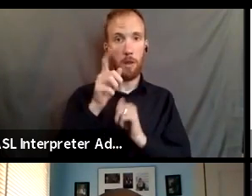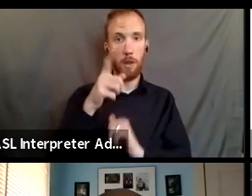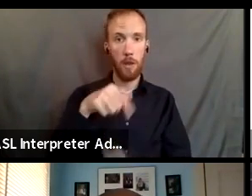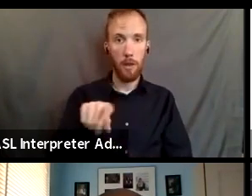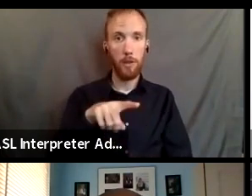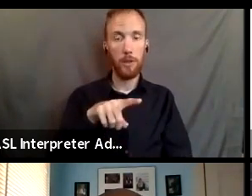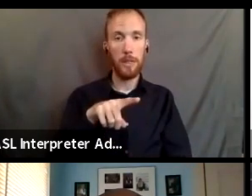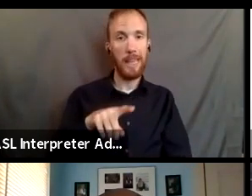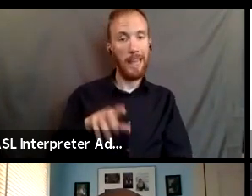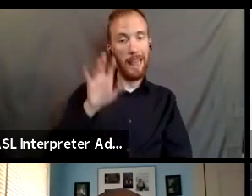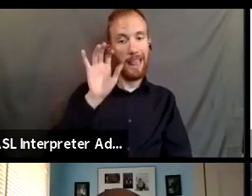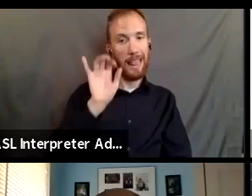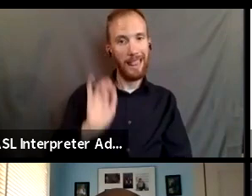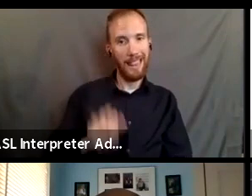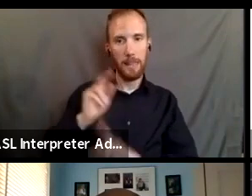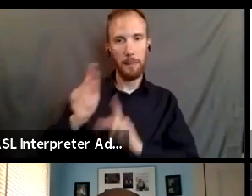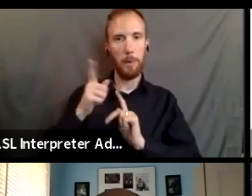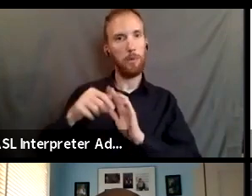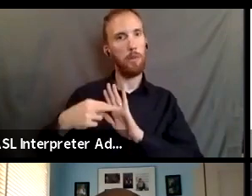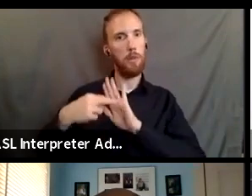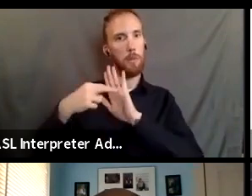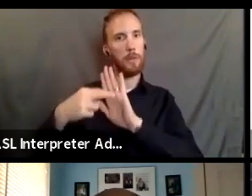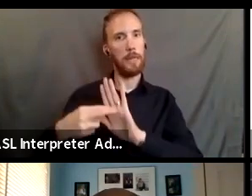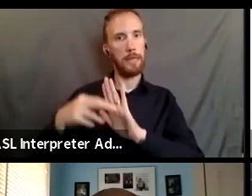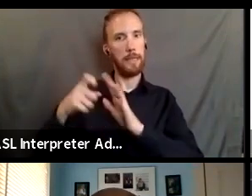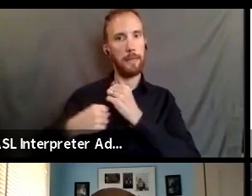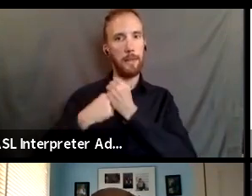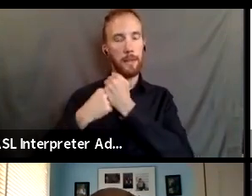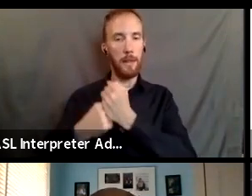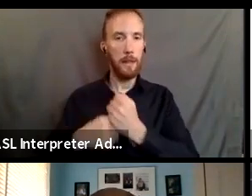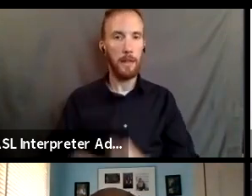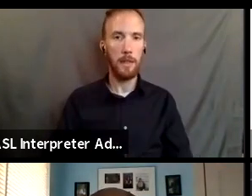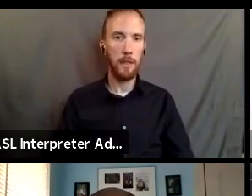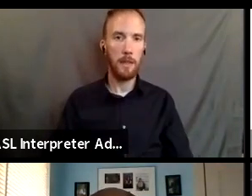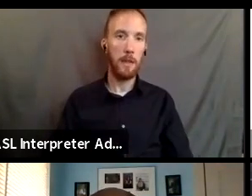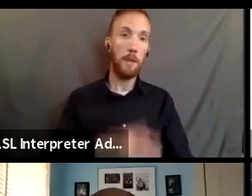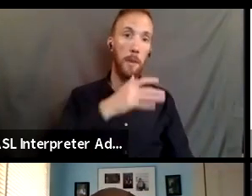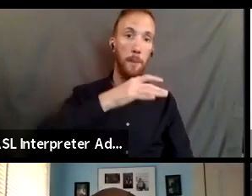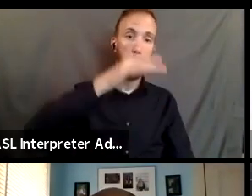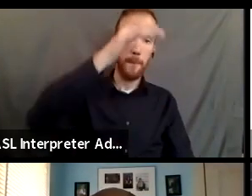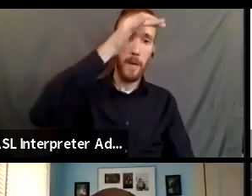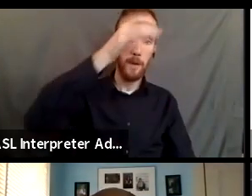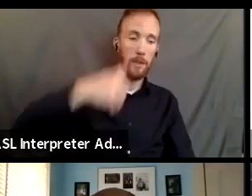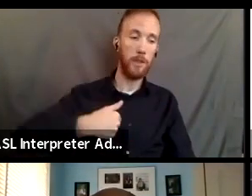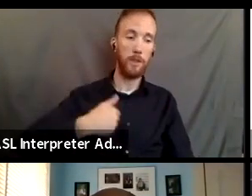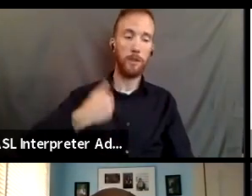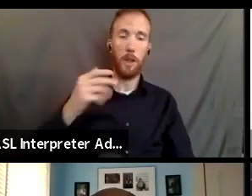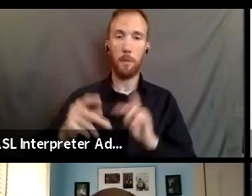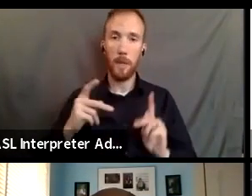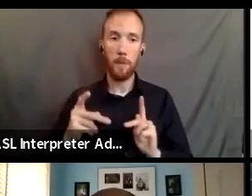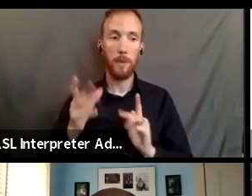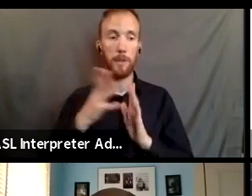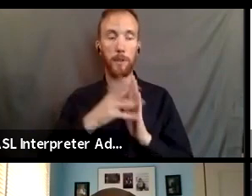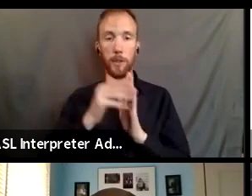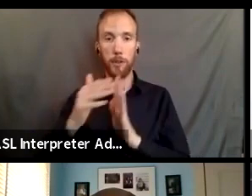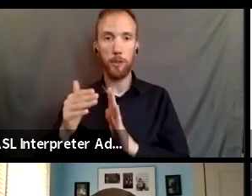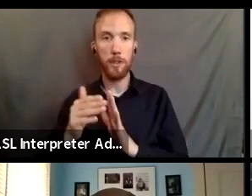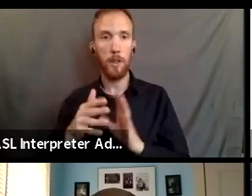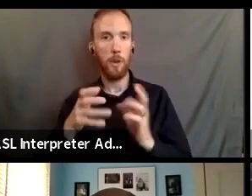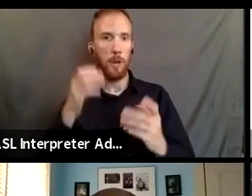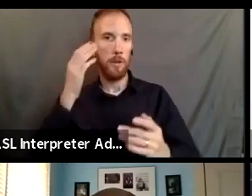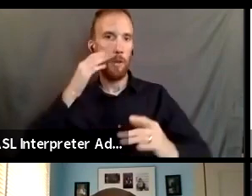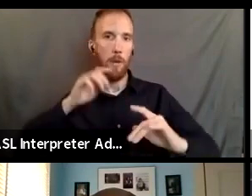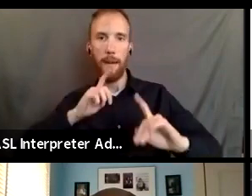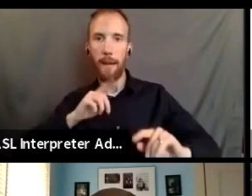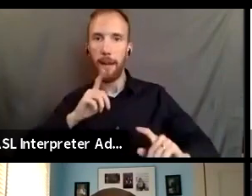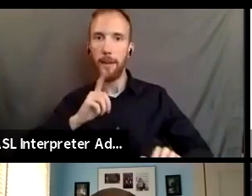constituents the parents and young people and the students who are demanding answers from cps from